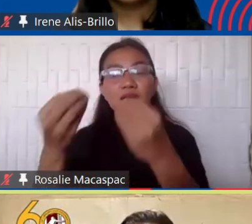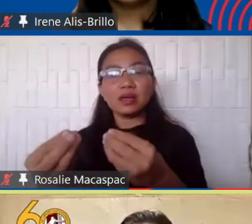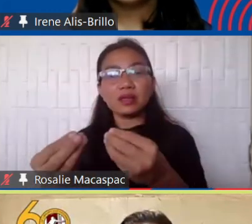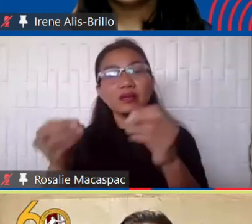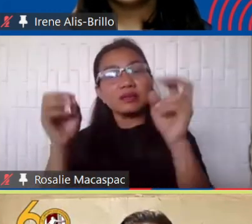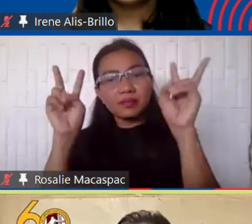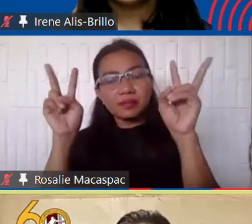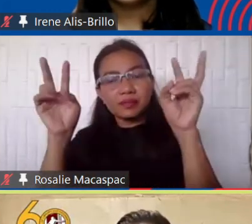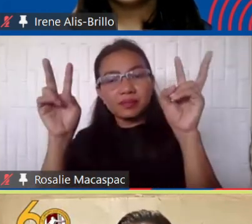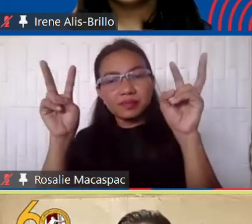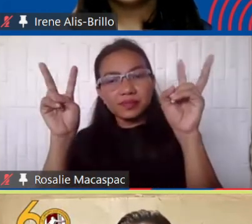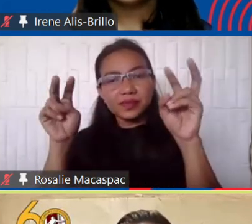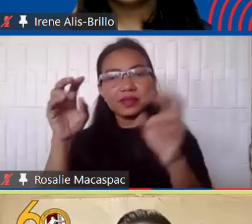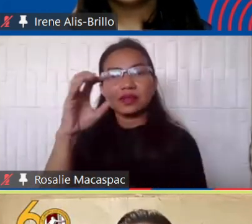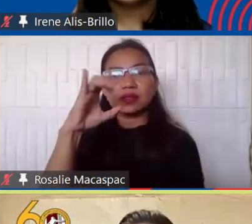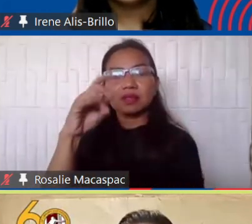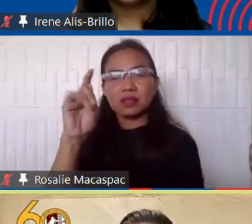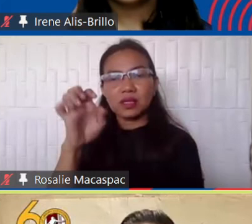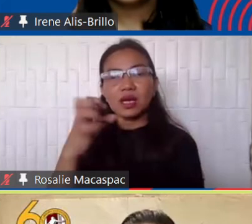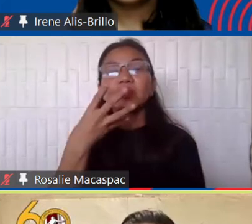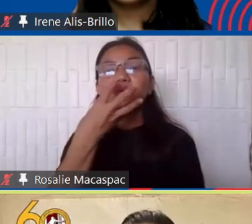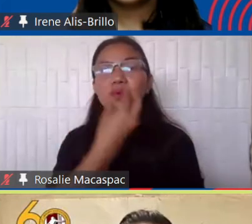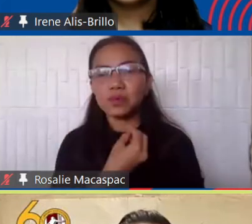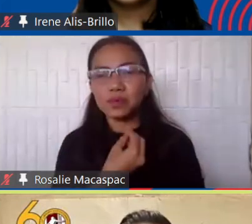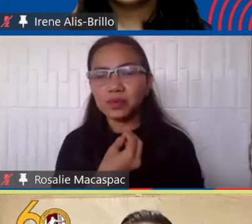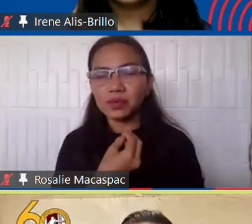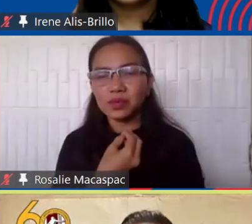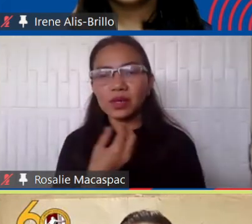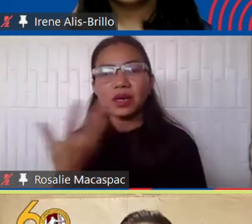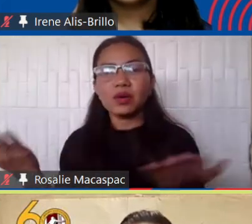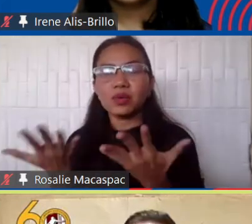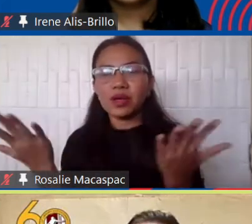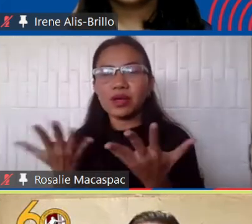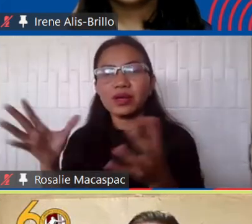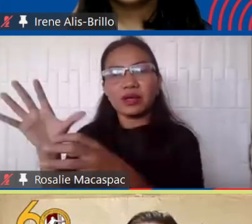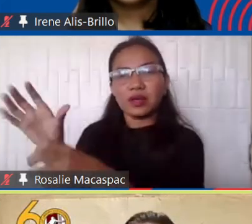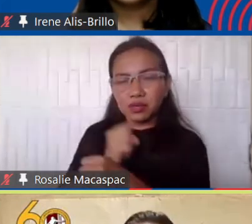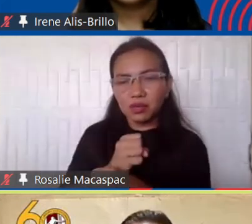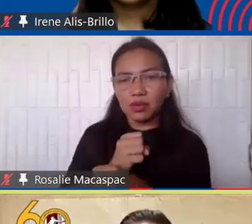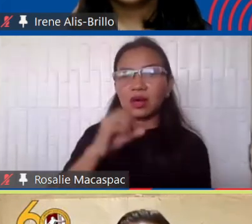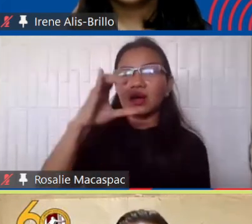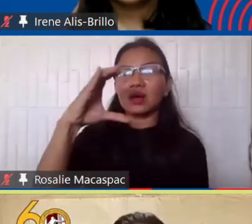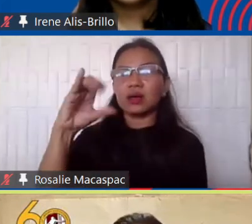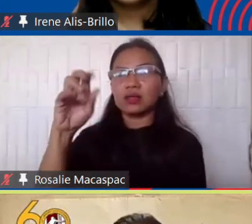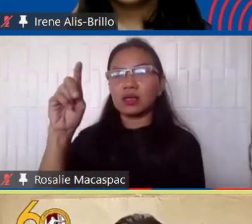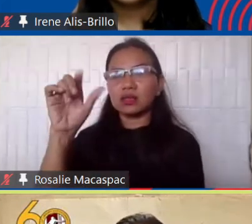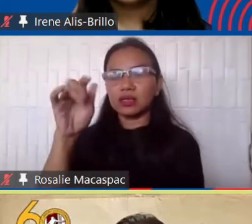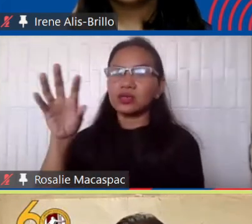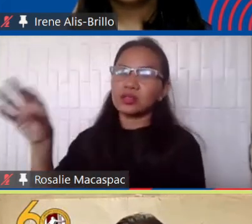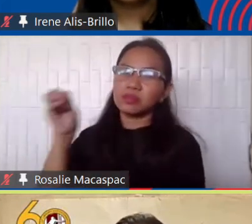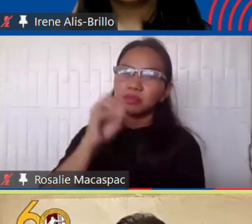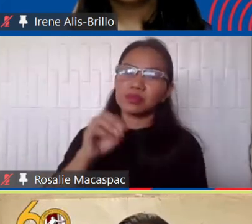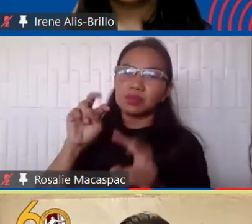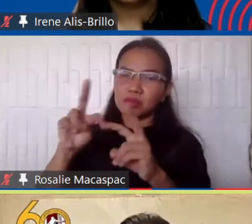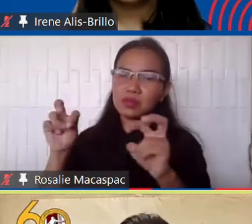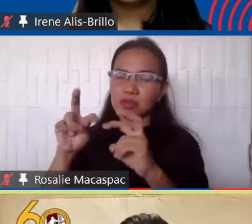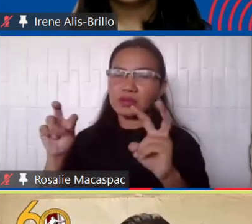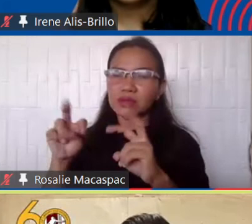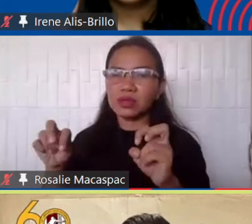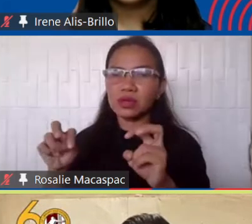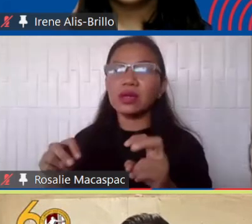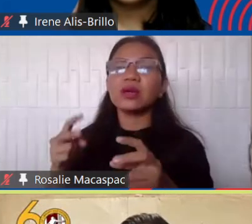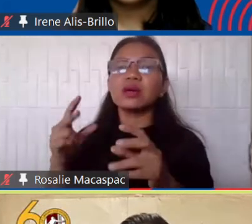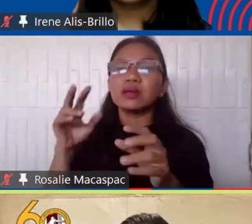to cite your sources. So you just have to copy the citation and put it in your research. But you have to be